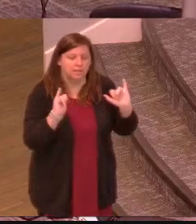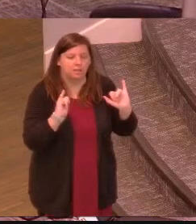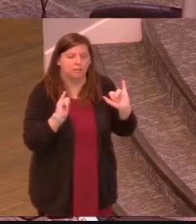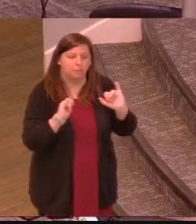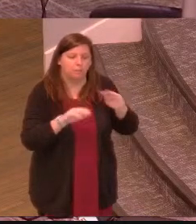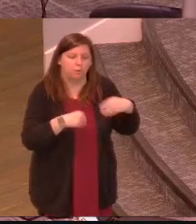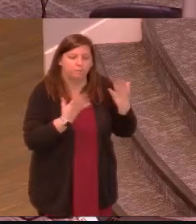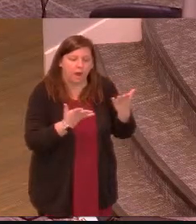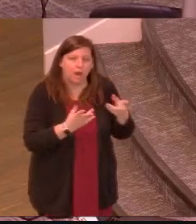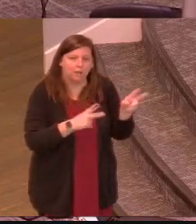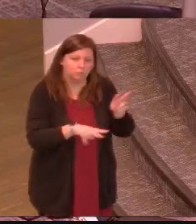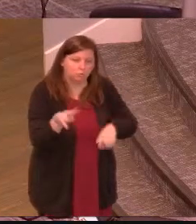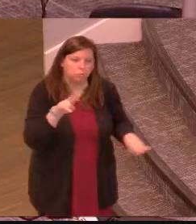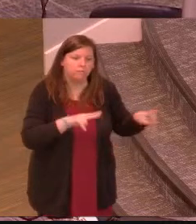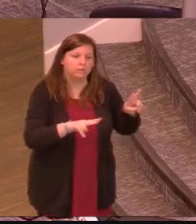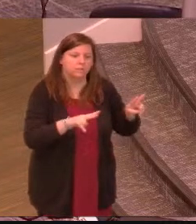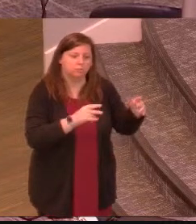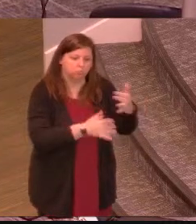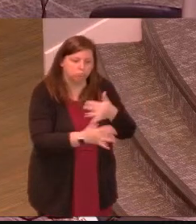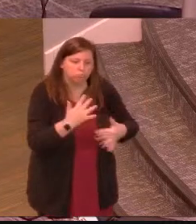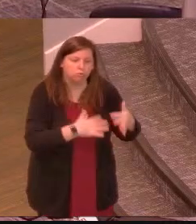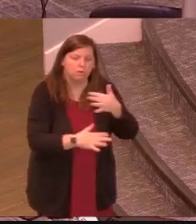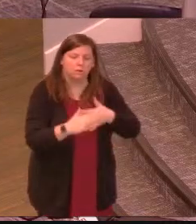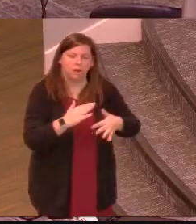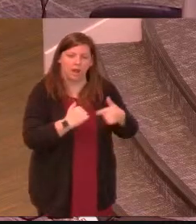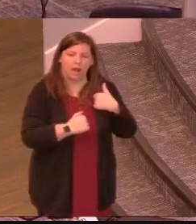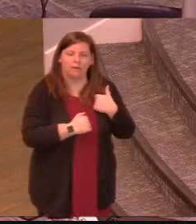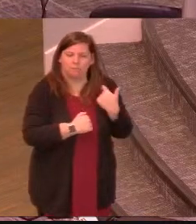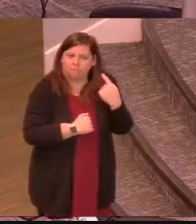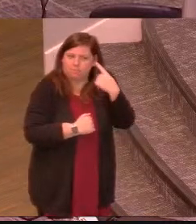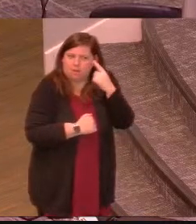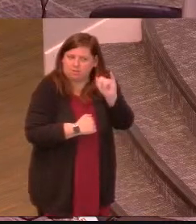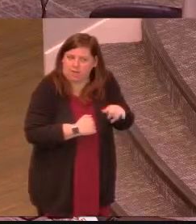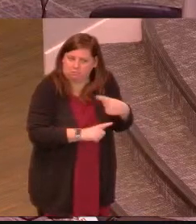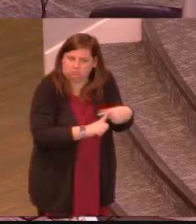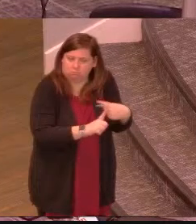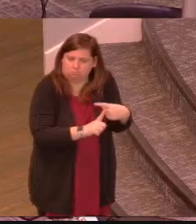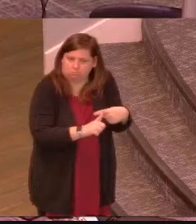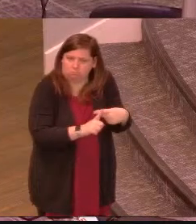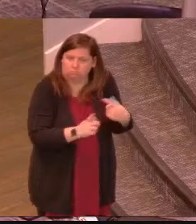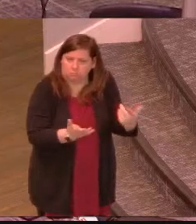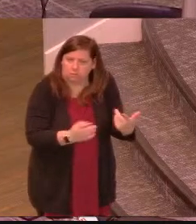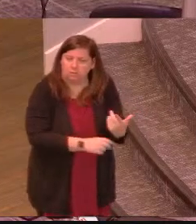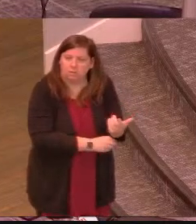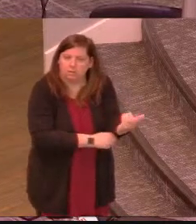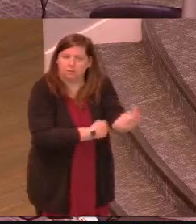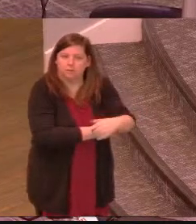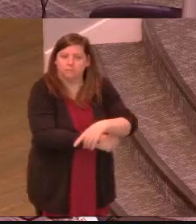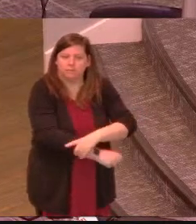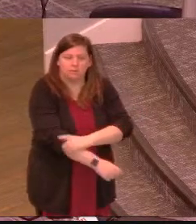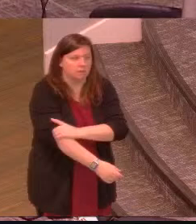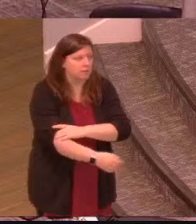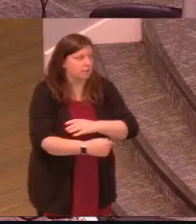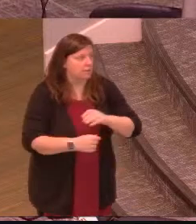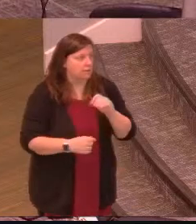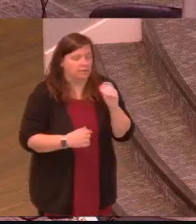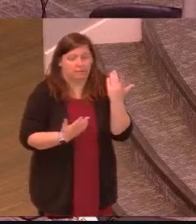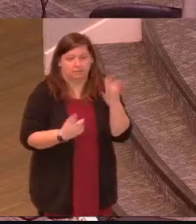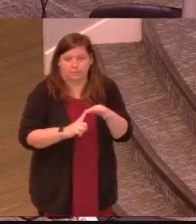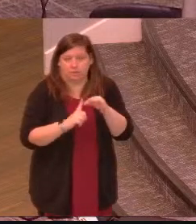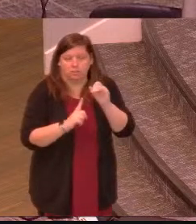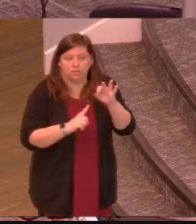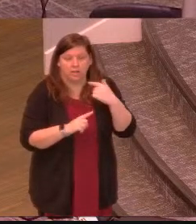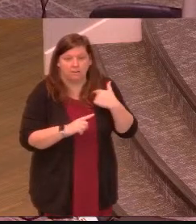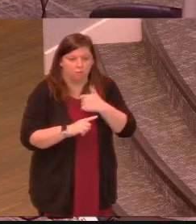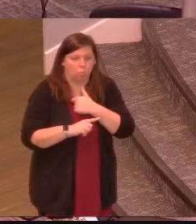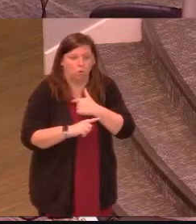supervision, pro-social things, I think that could be very beneficial, especially if we're going to go to having a neighborhood schools model where we